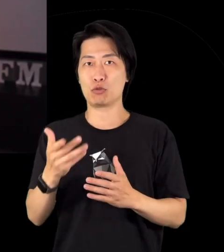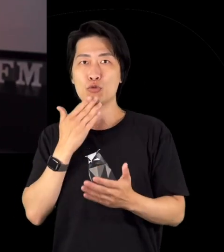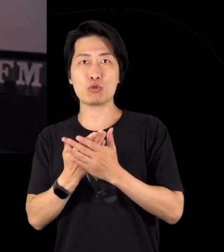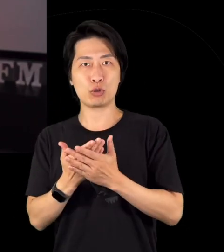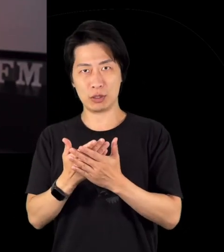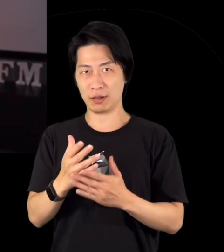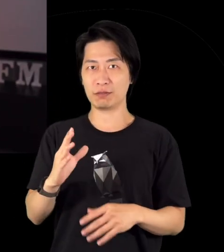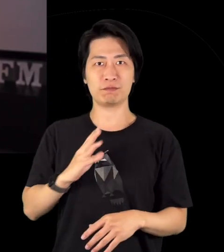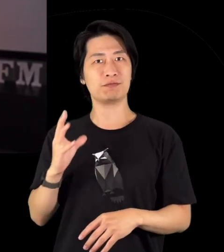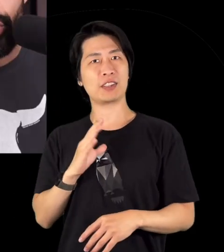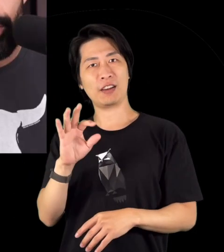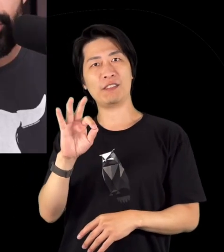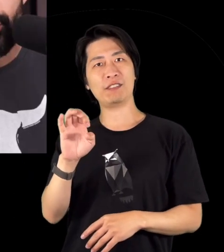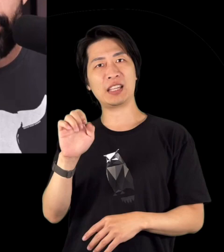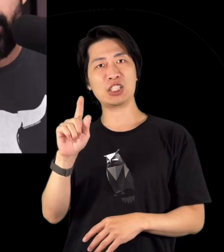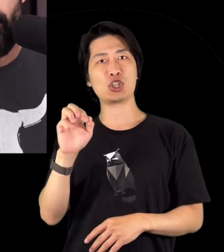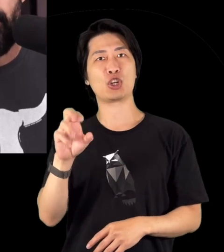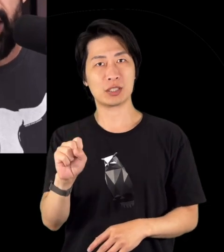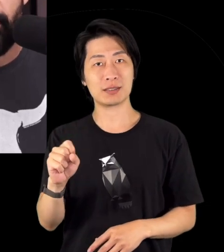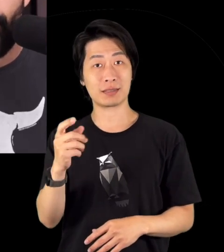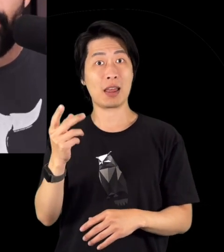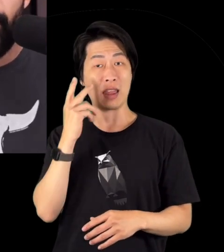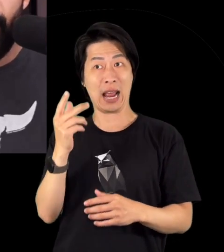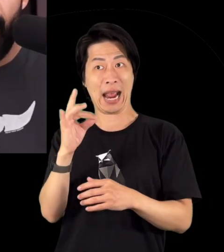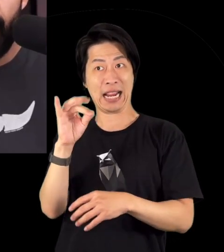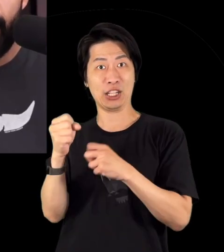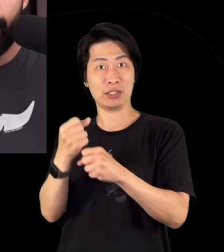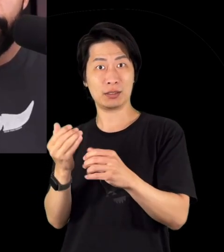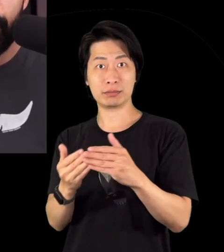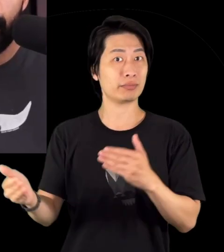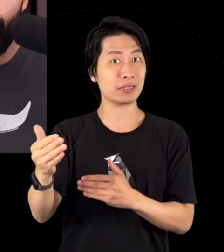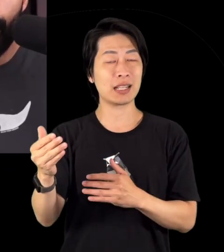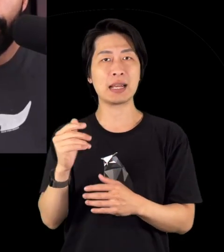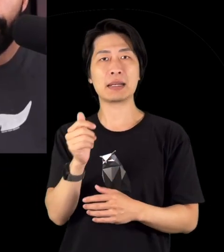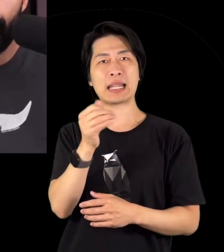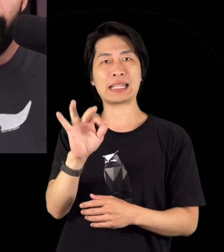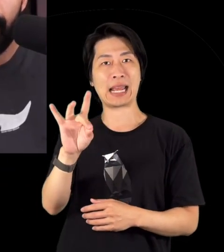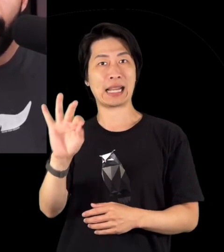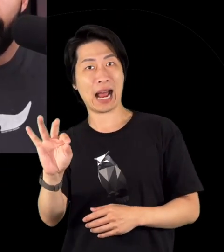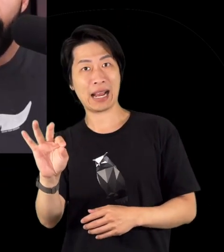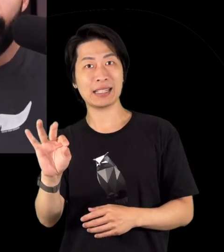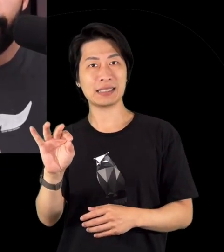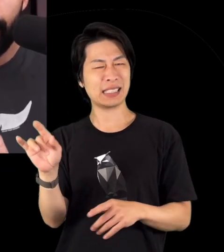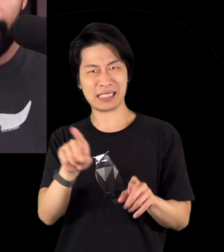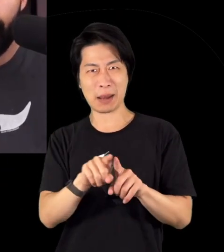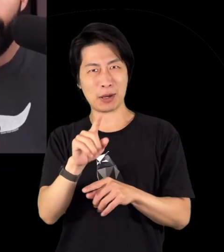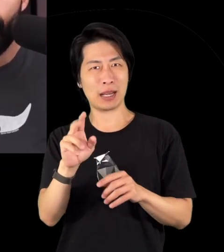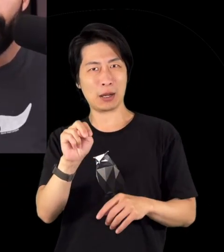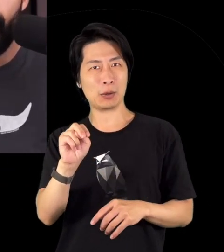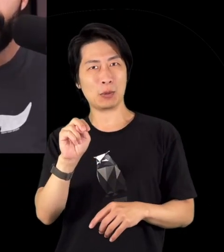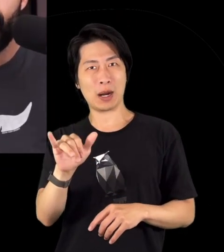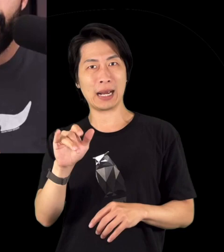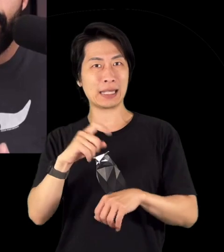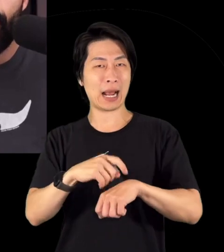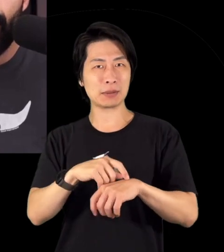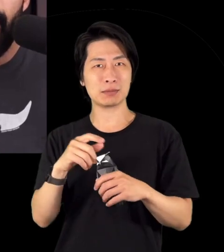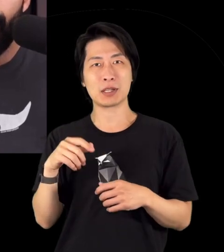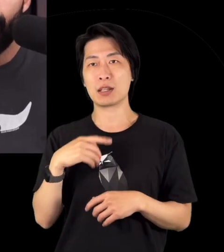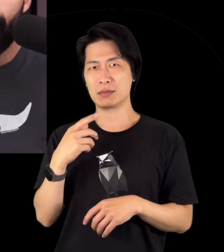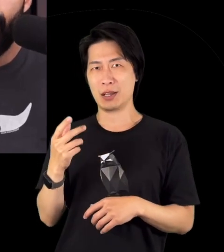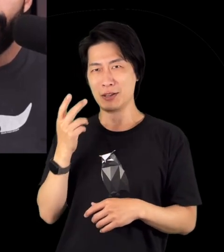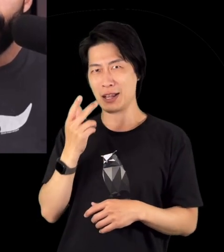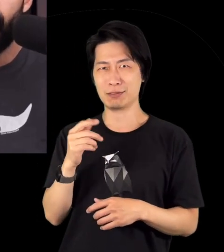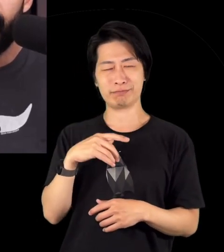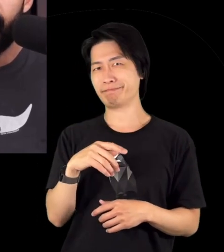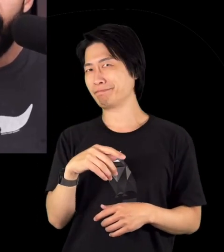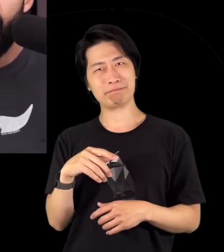the money that they spent. So much so that if you fast forward about 8 years, this is an article from 1989 from the same New York Times, grim